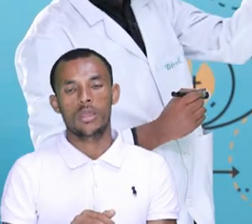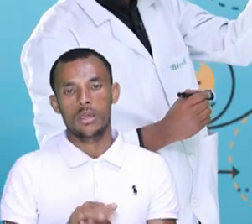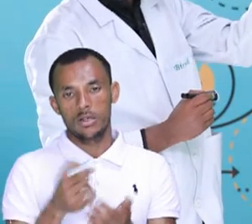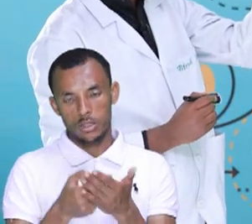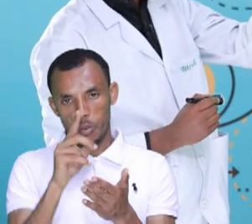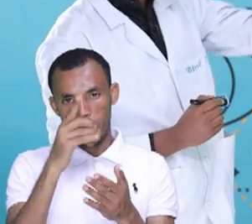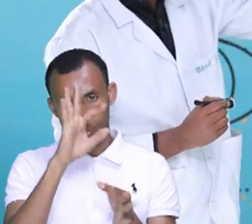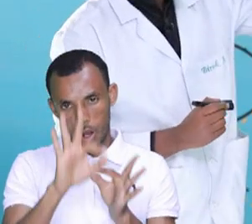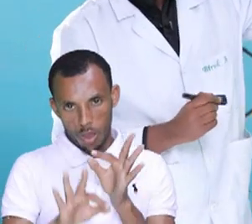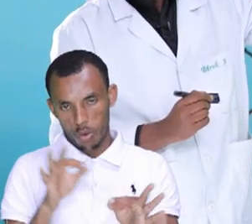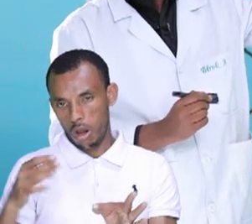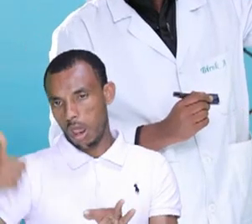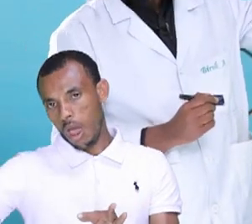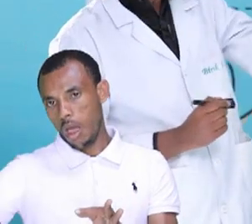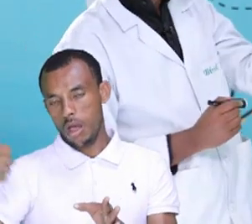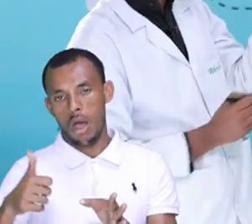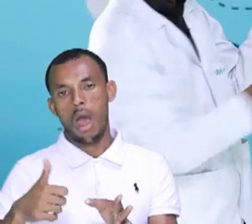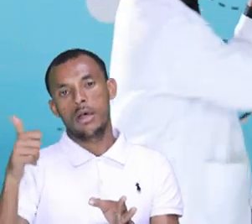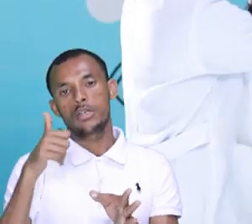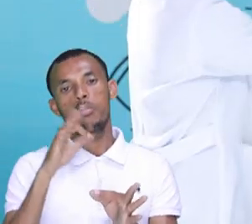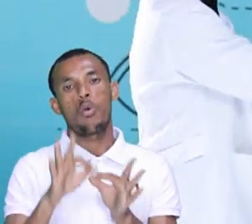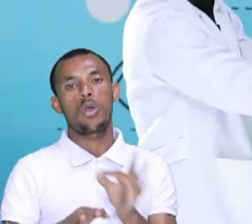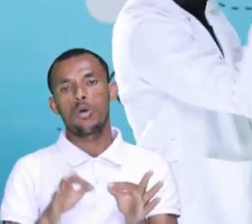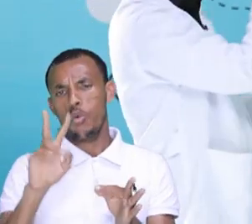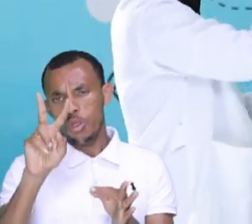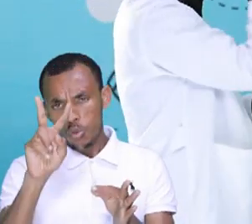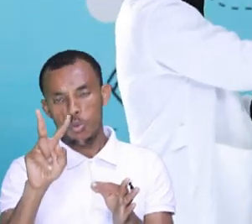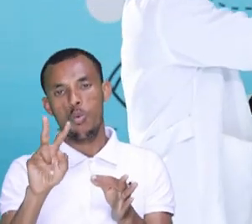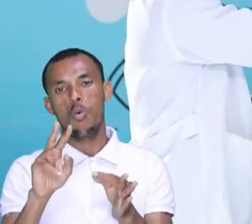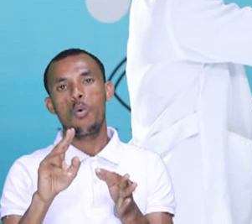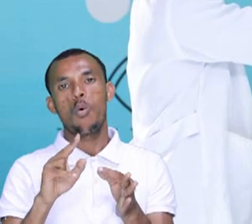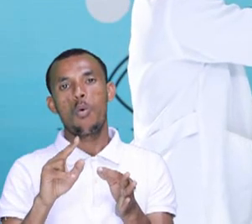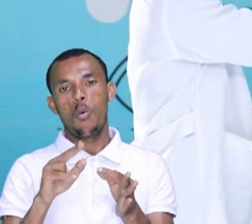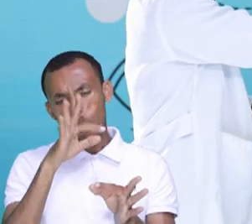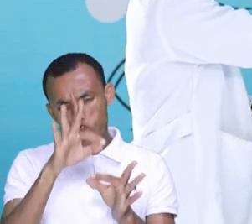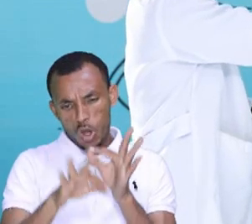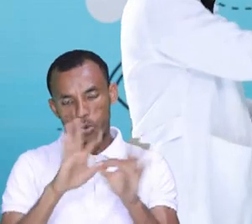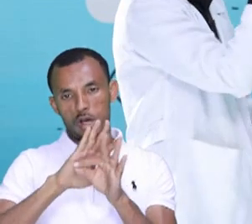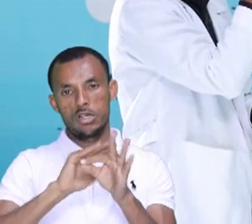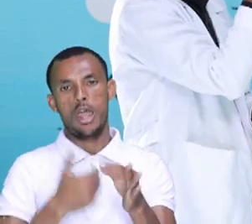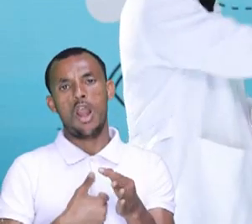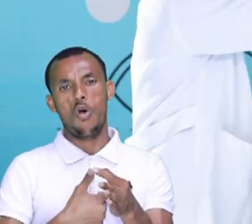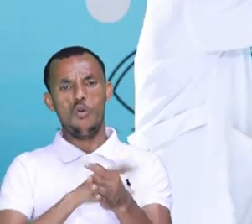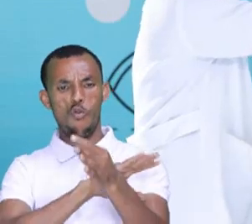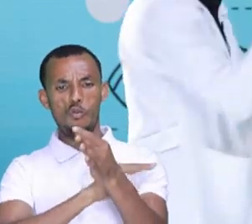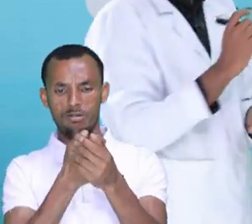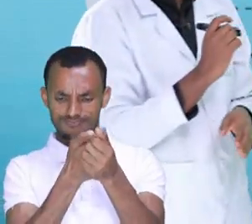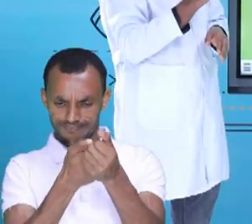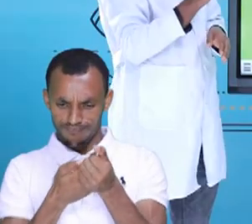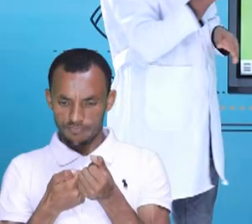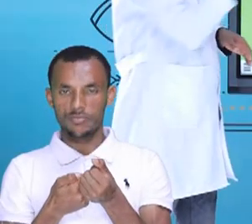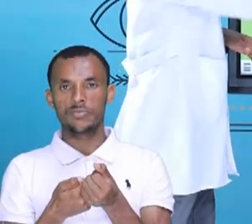This is one molecule. This is another molecule. Force of attraction between these two molecules. Student, please note this one. This is intra. This is again